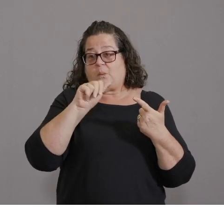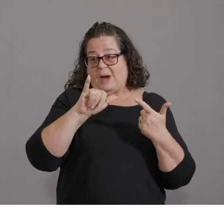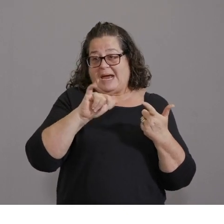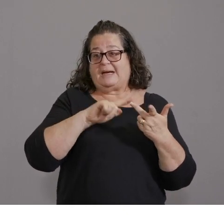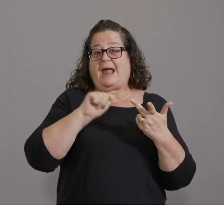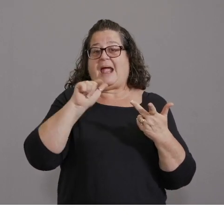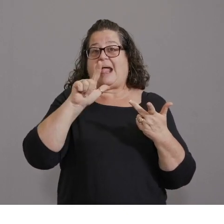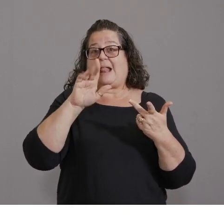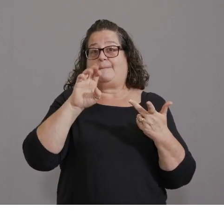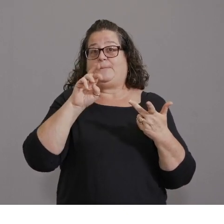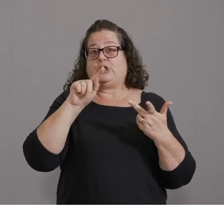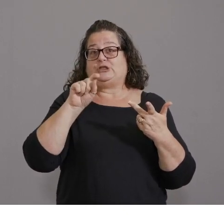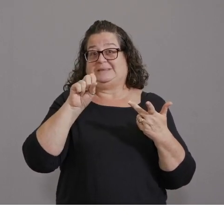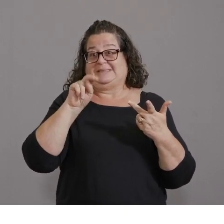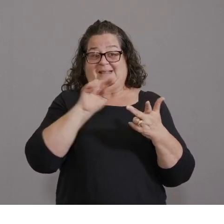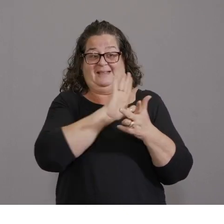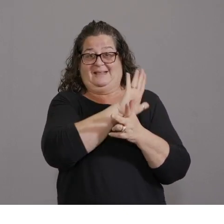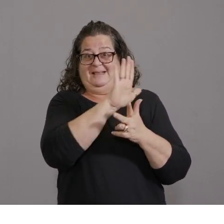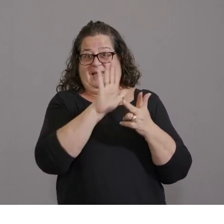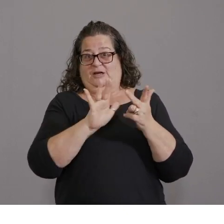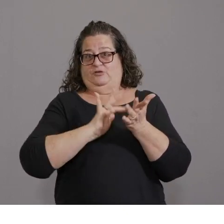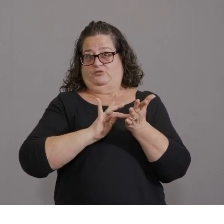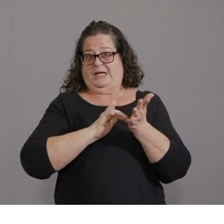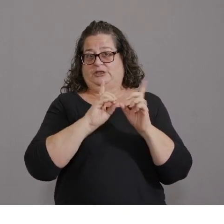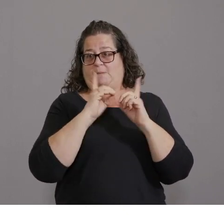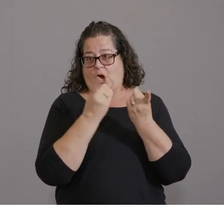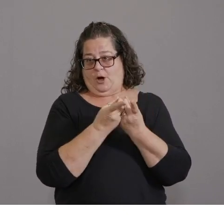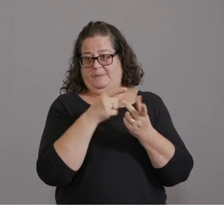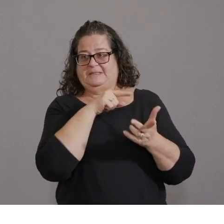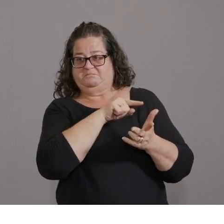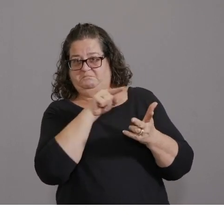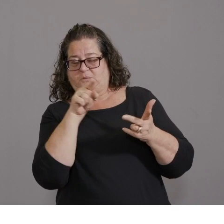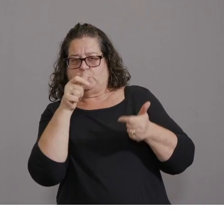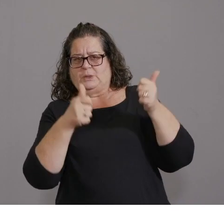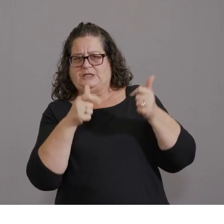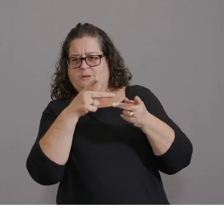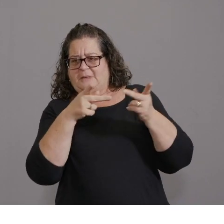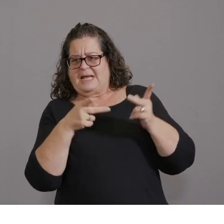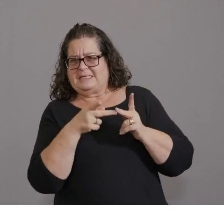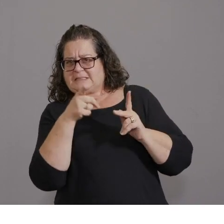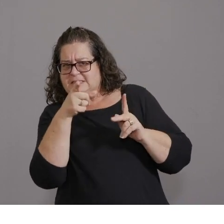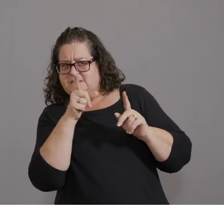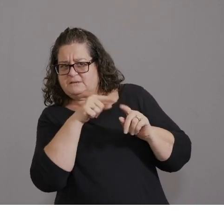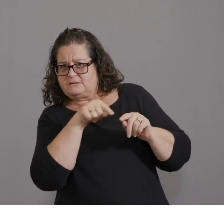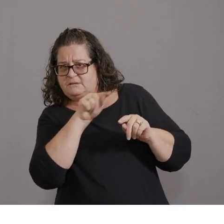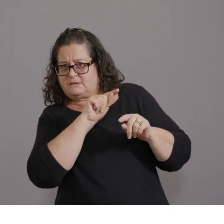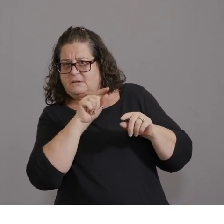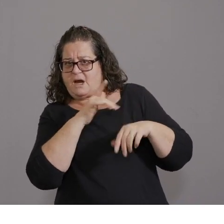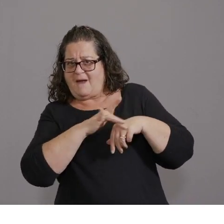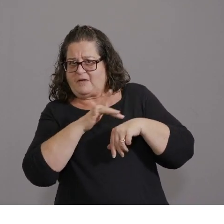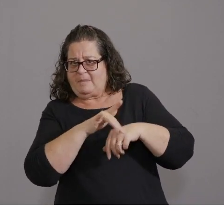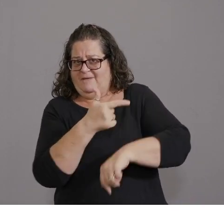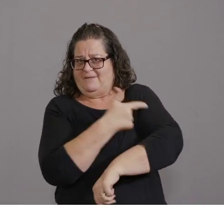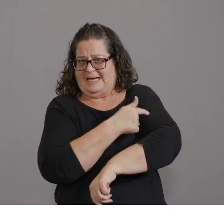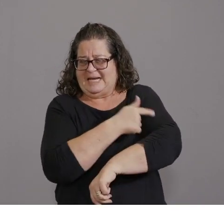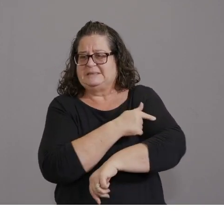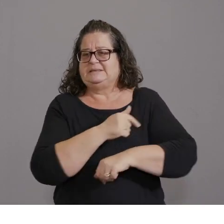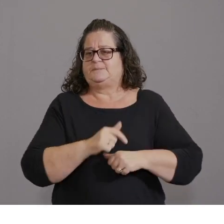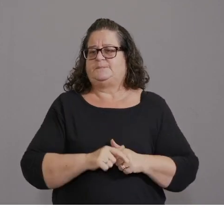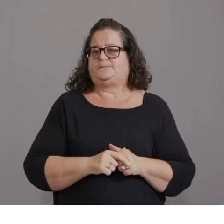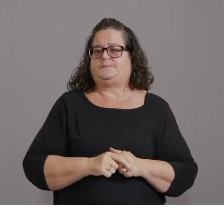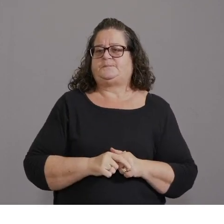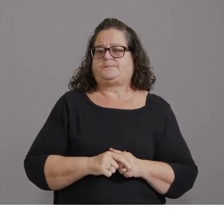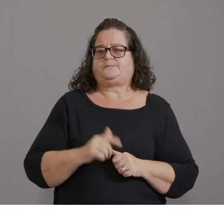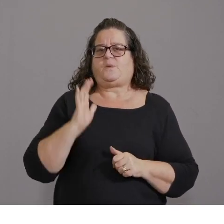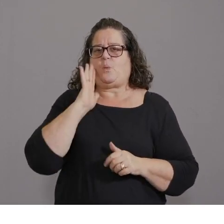get notified which specific pharmacy locations will have vaccine. But they will be on our